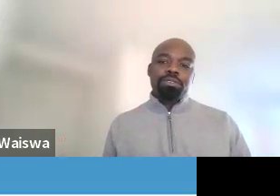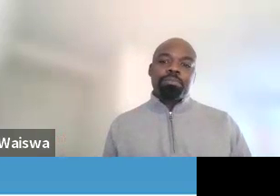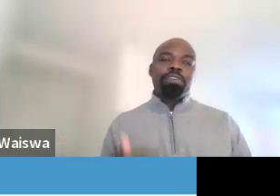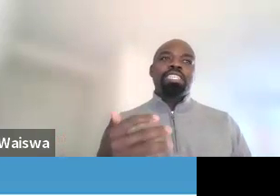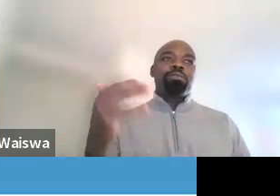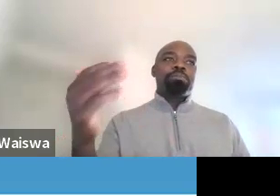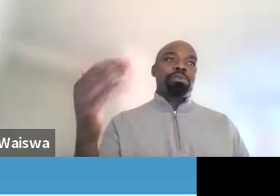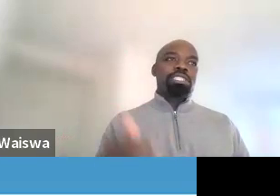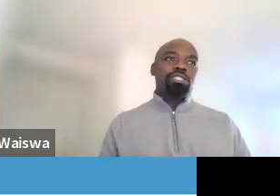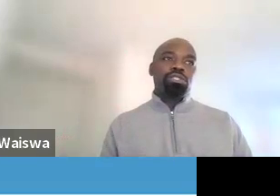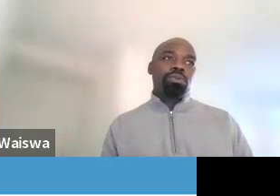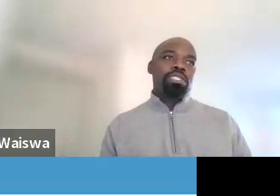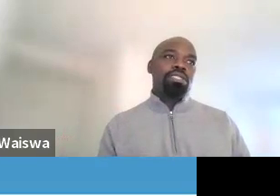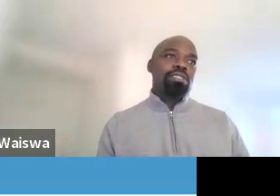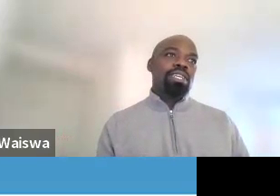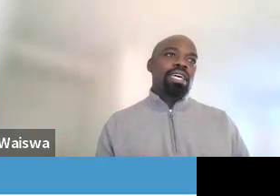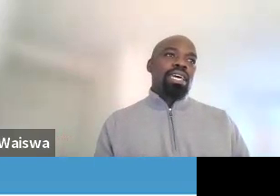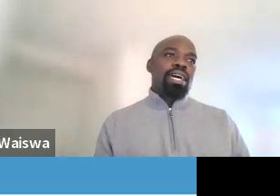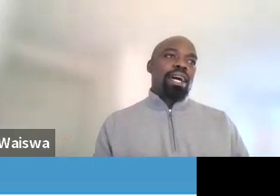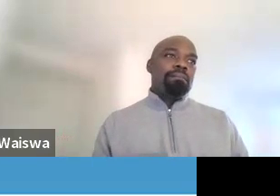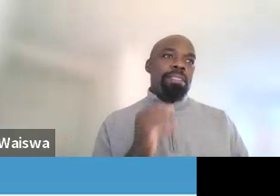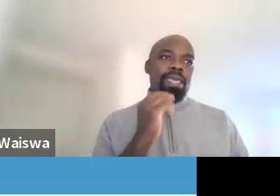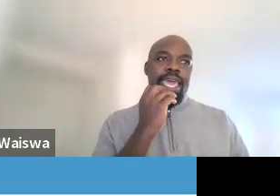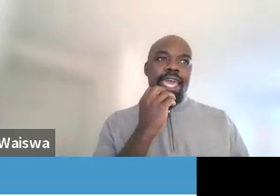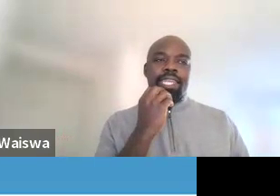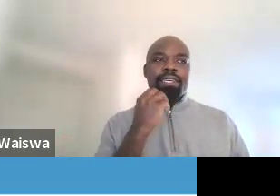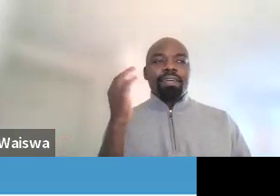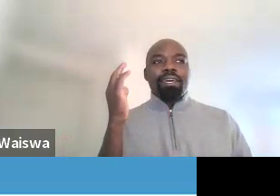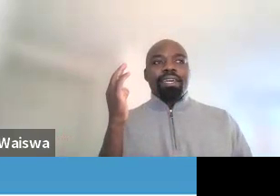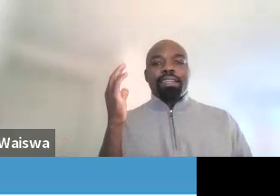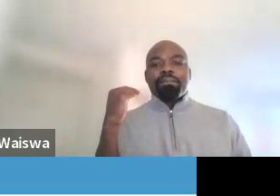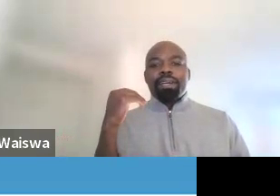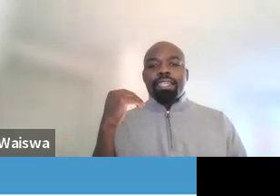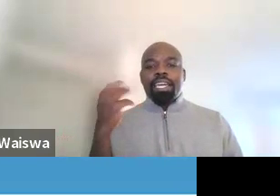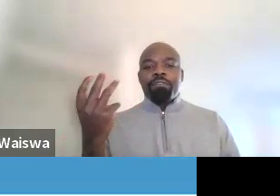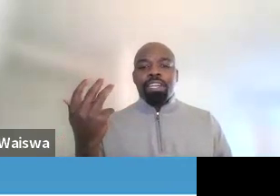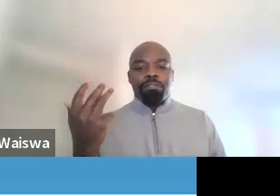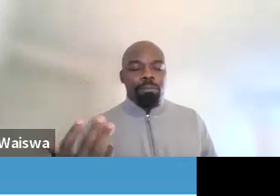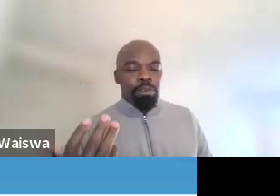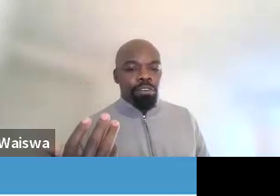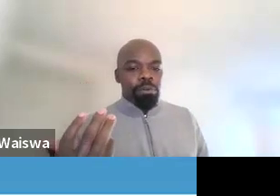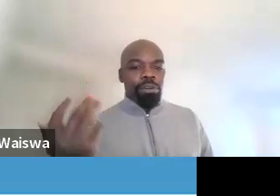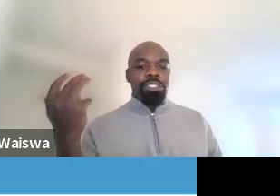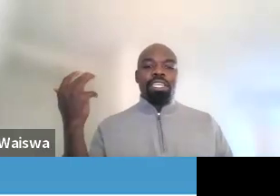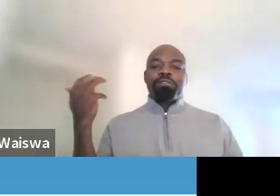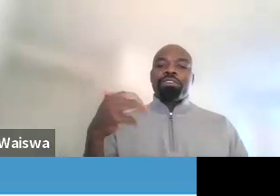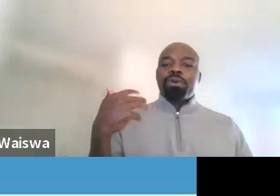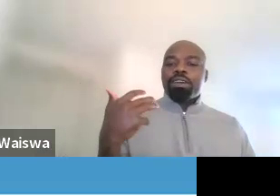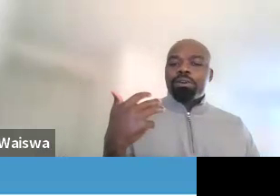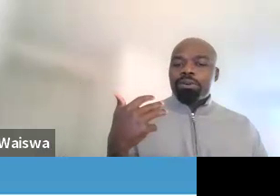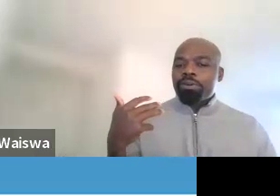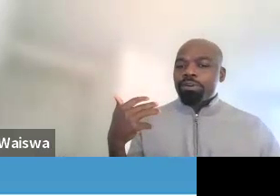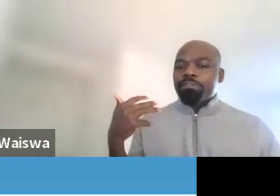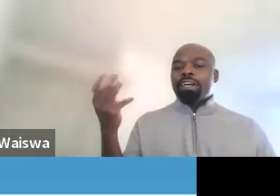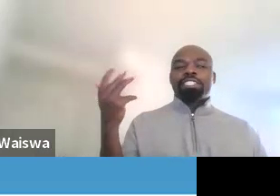respond to those, to provide some responses to your questions. And the African proverb goes, if you want